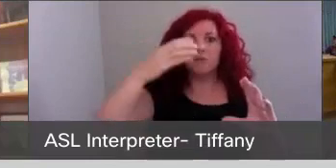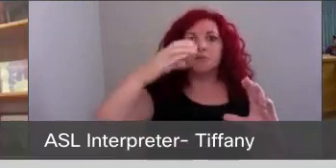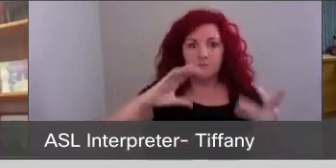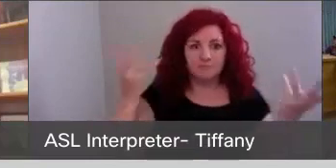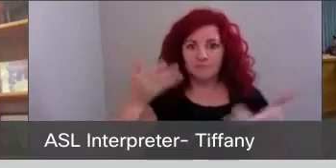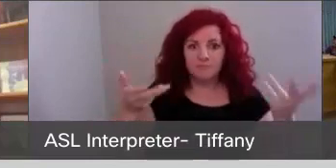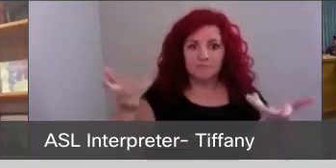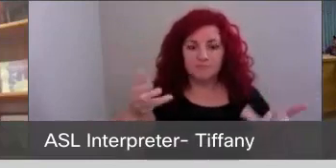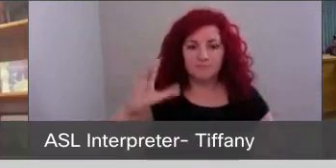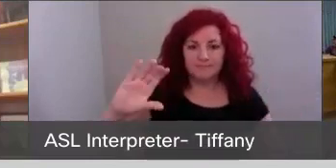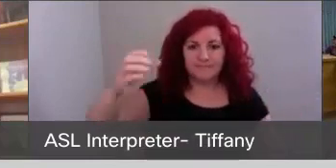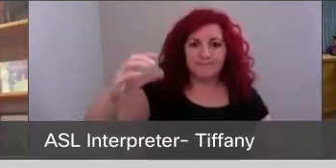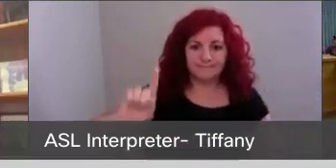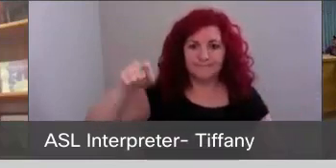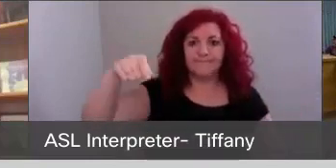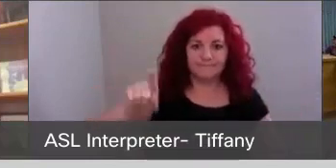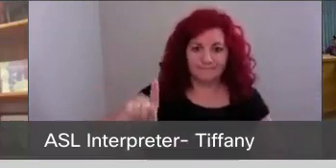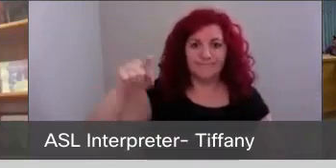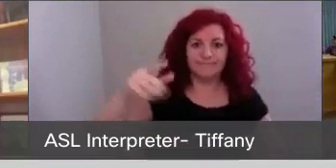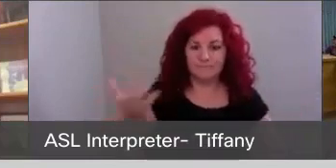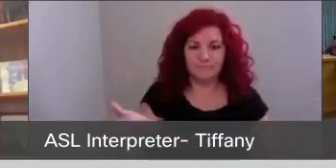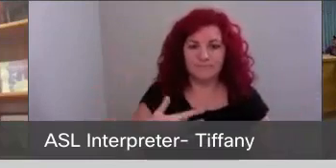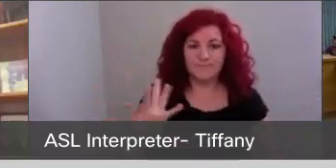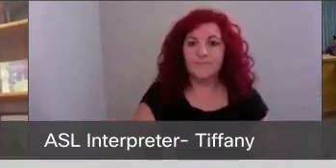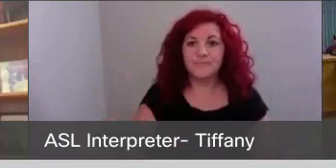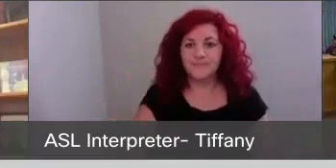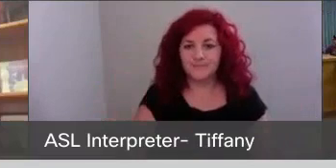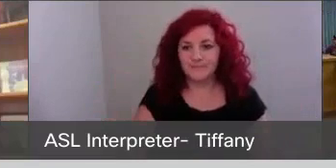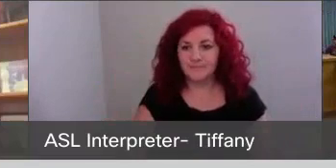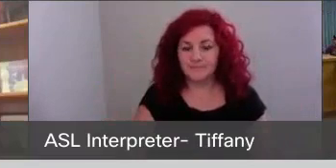know. What am I doing wrong here? Okay.